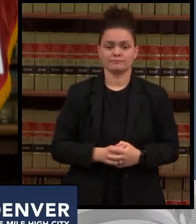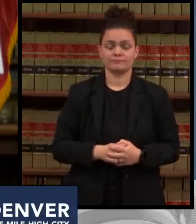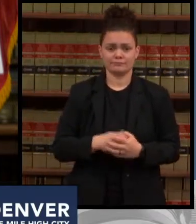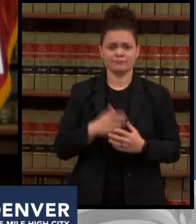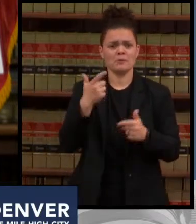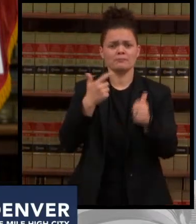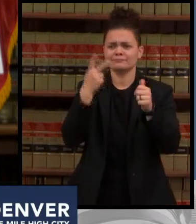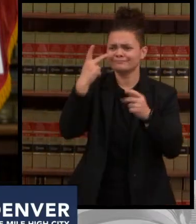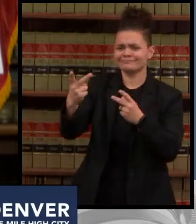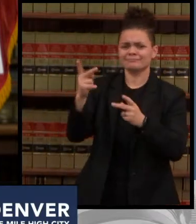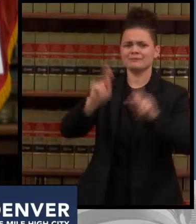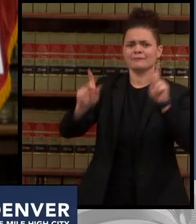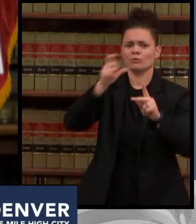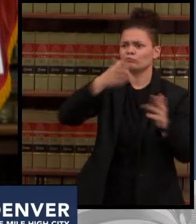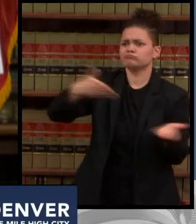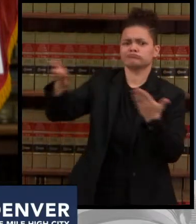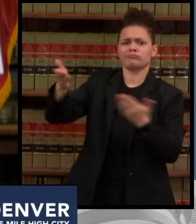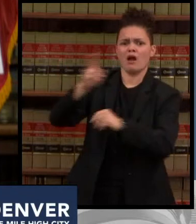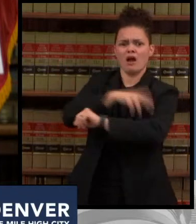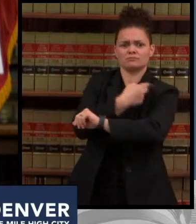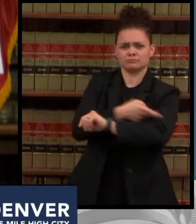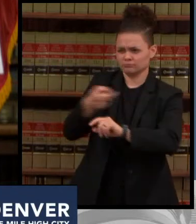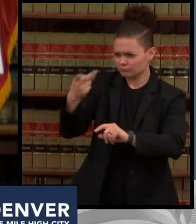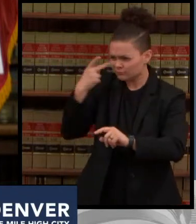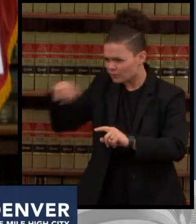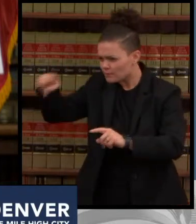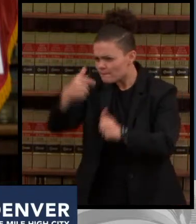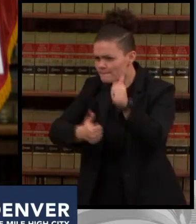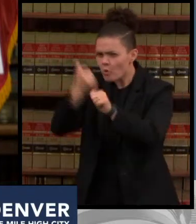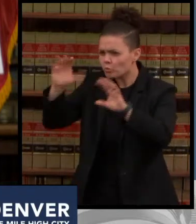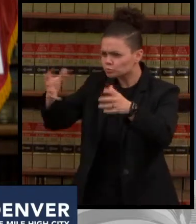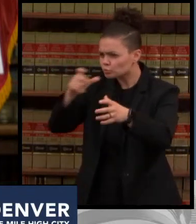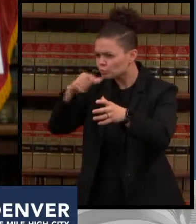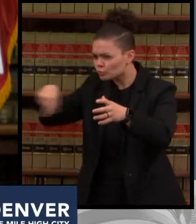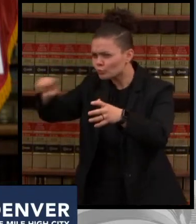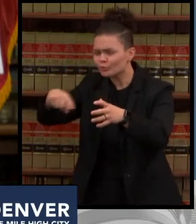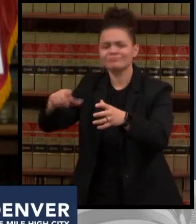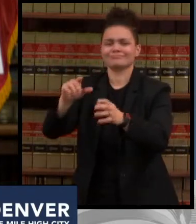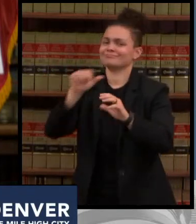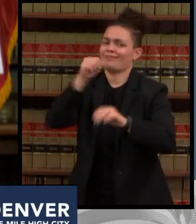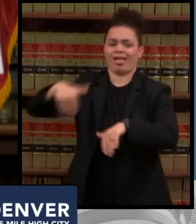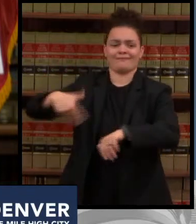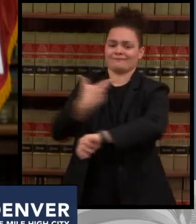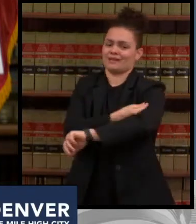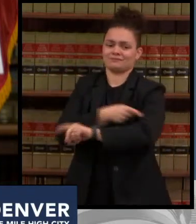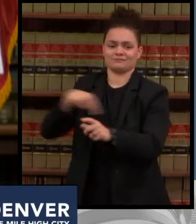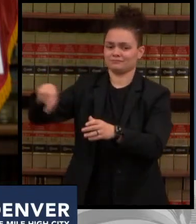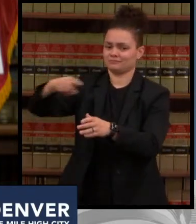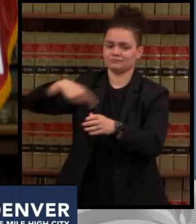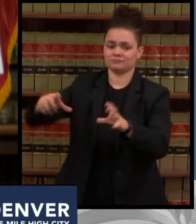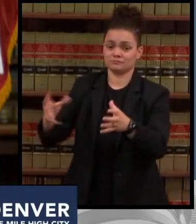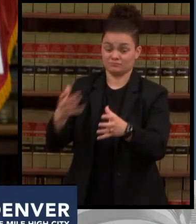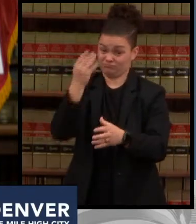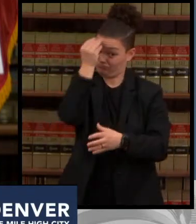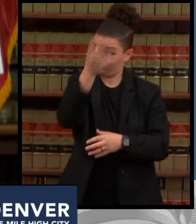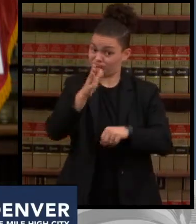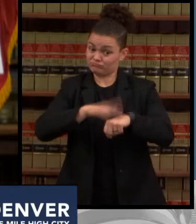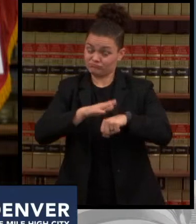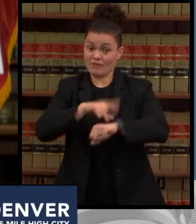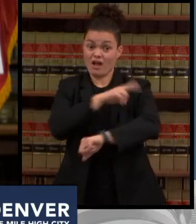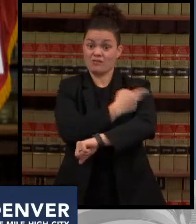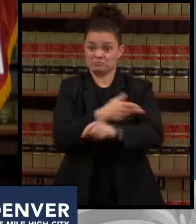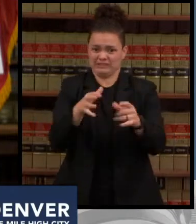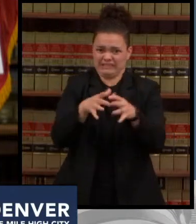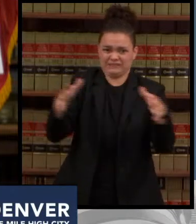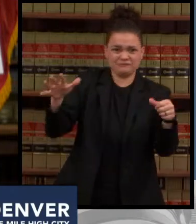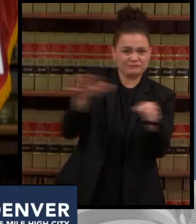causing a dangerous strain on our hospital systems and threatens a collapse of that system as unvaccinated individuals